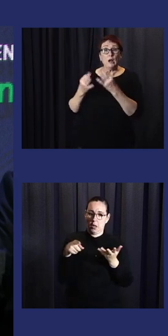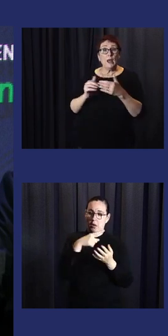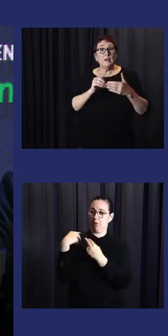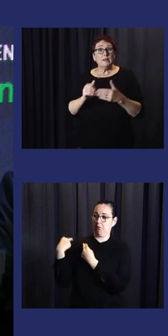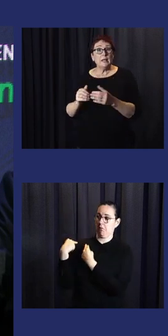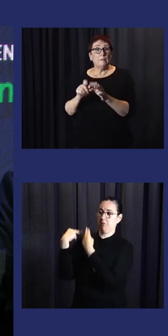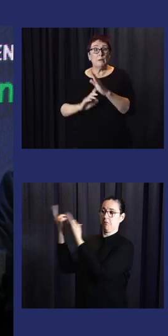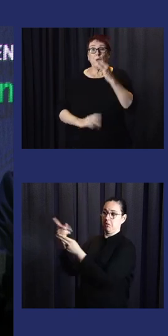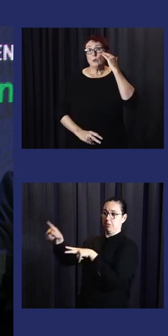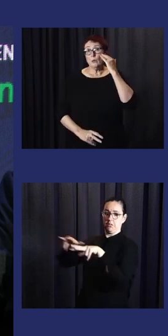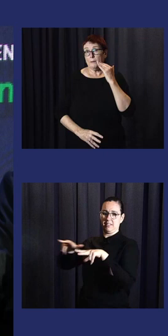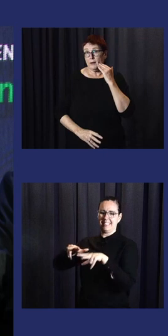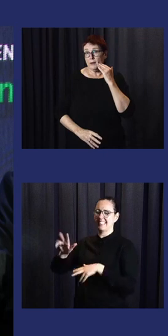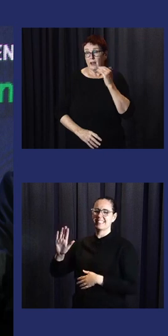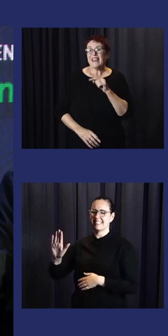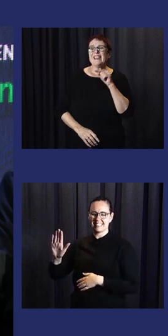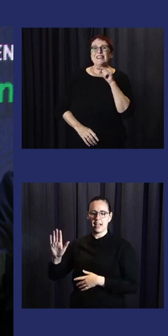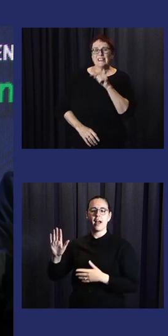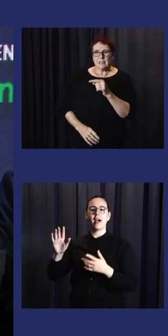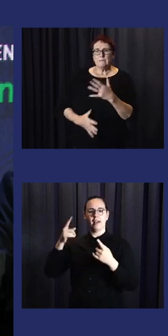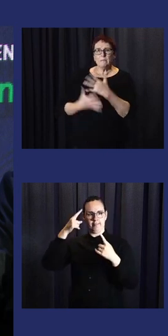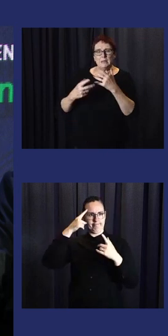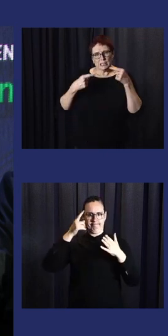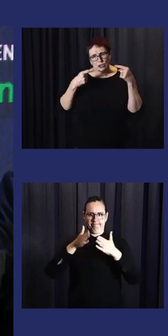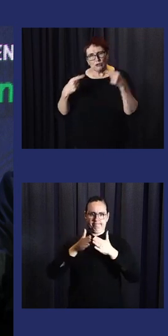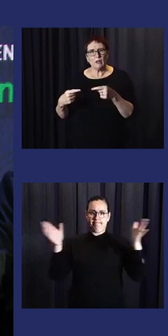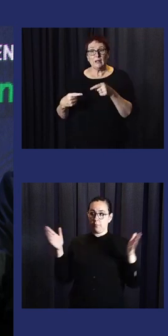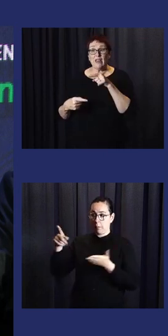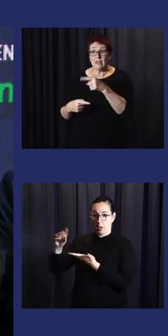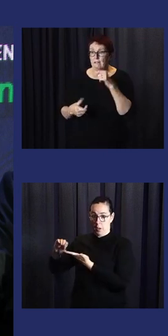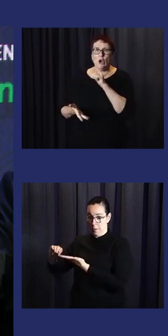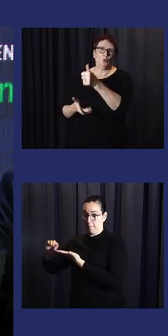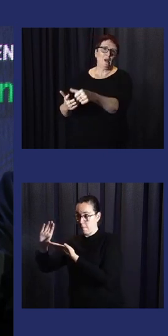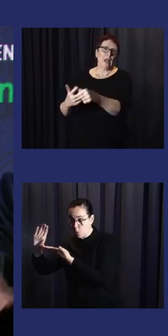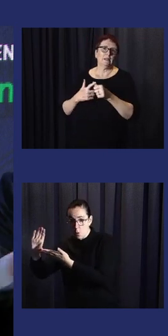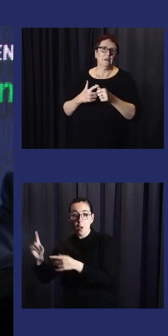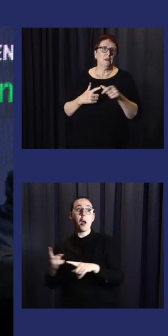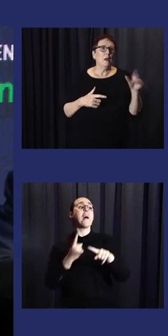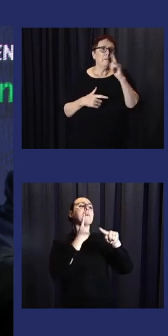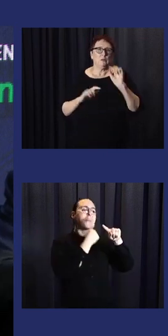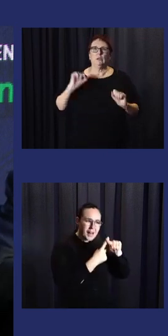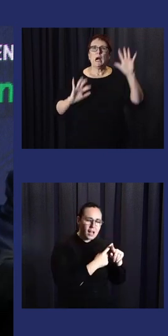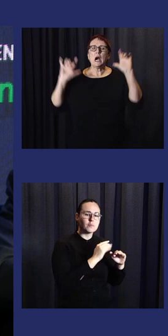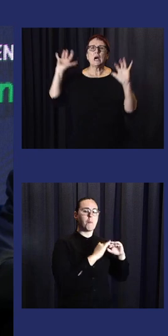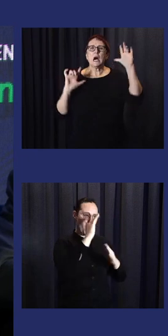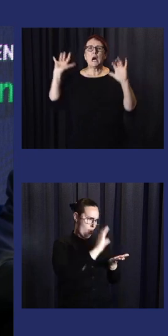people-led movements, because that's where the real struggle and the solutions are coming from. Thank you.